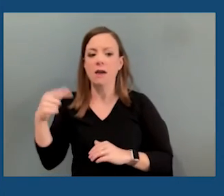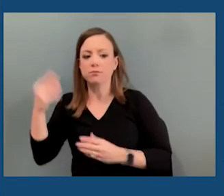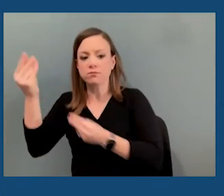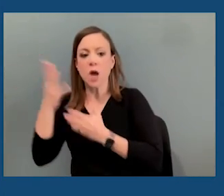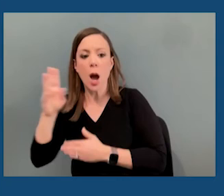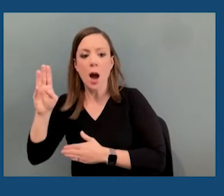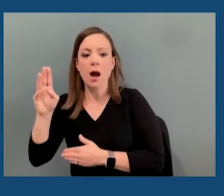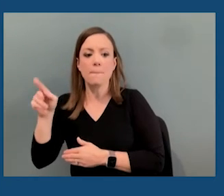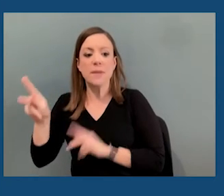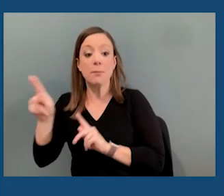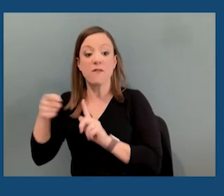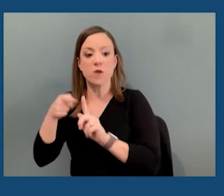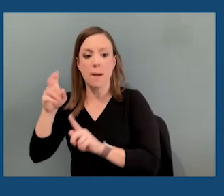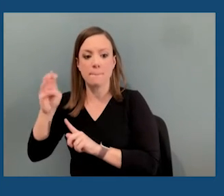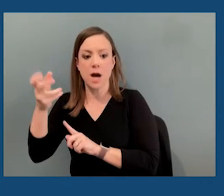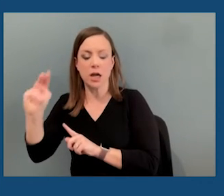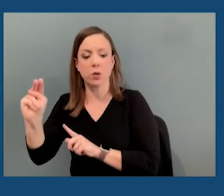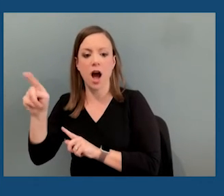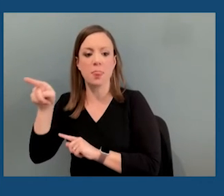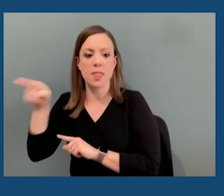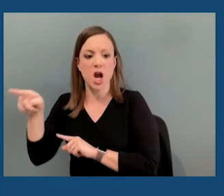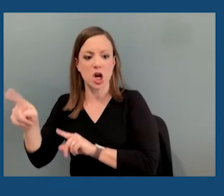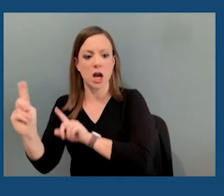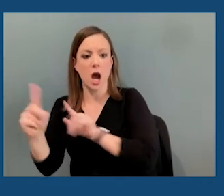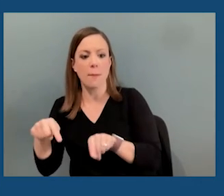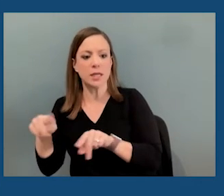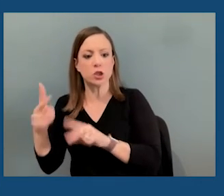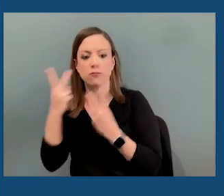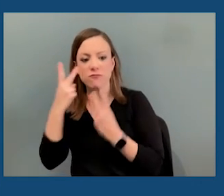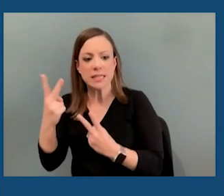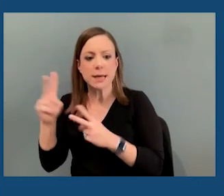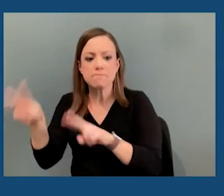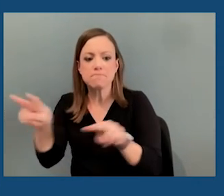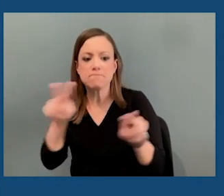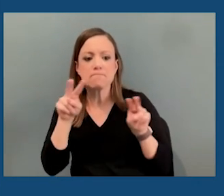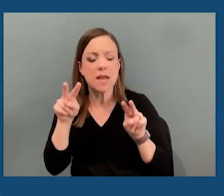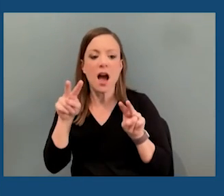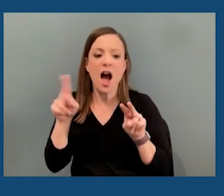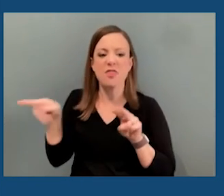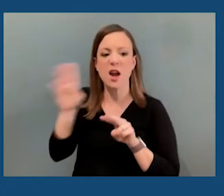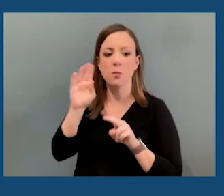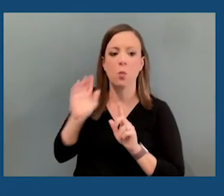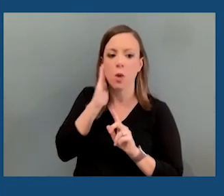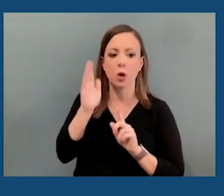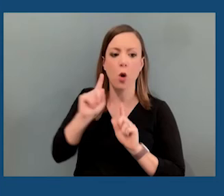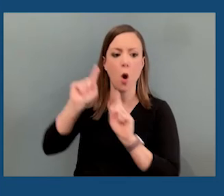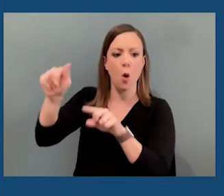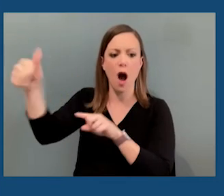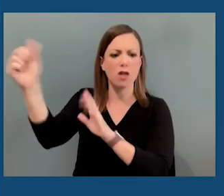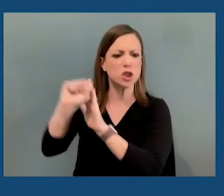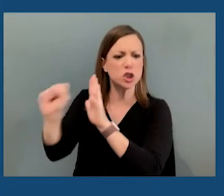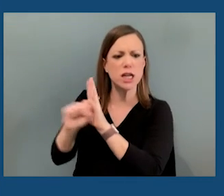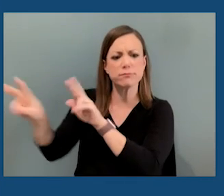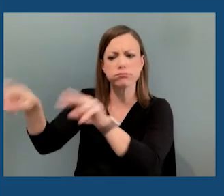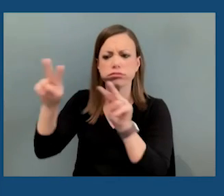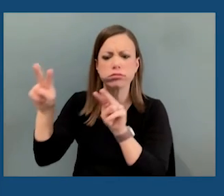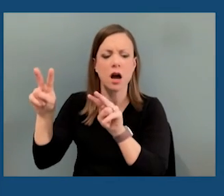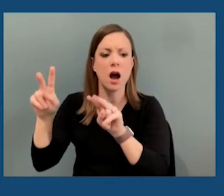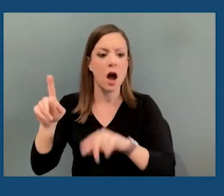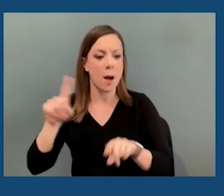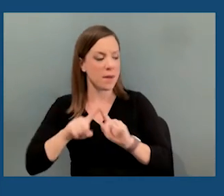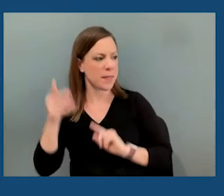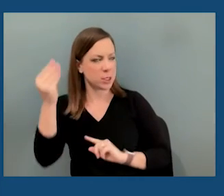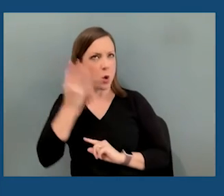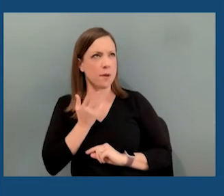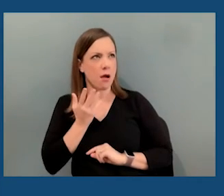states, and we're not sure we're going to be competitive, but Governor, can you meet them? When I first heard that, I said, I need to do this.